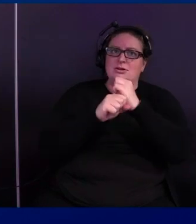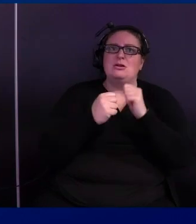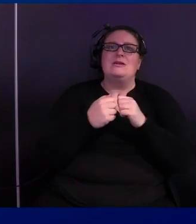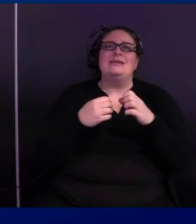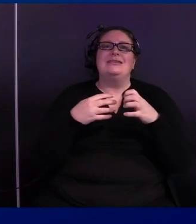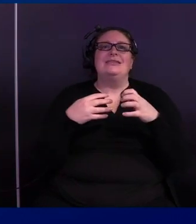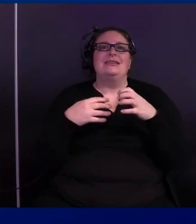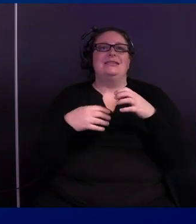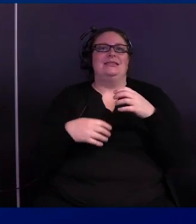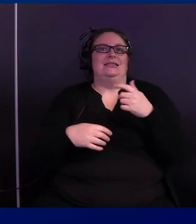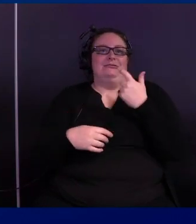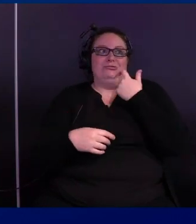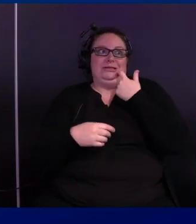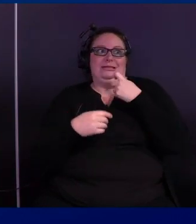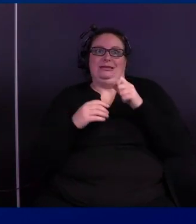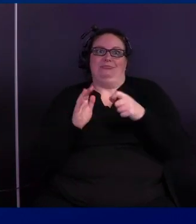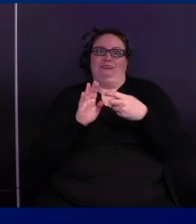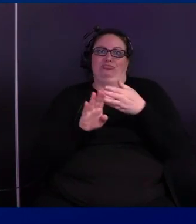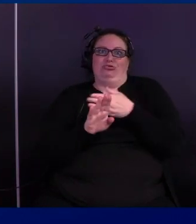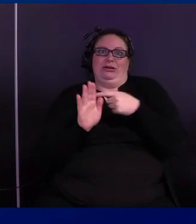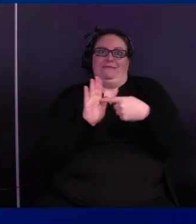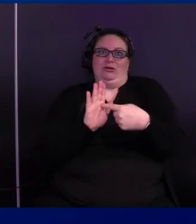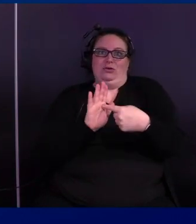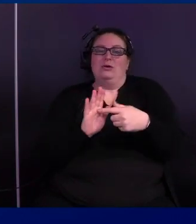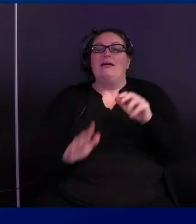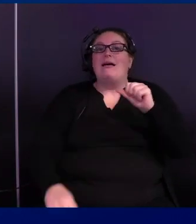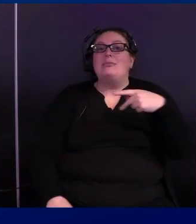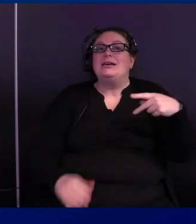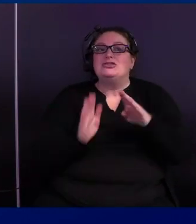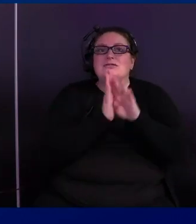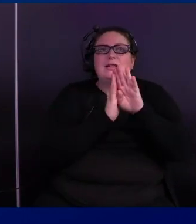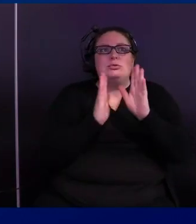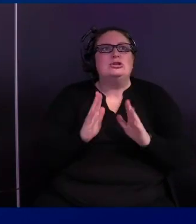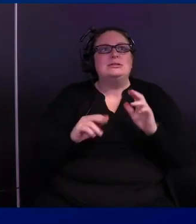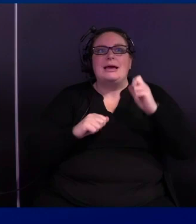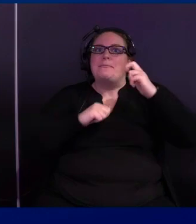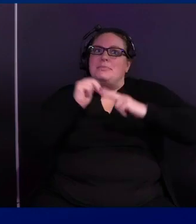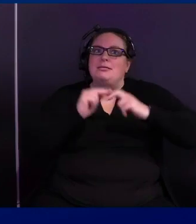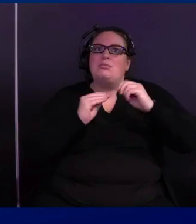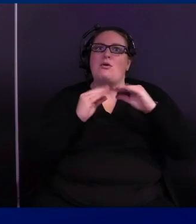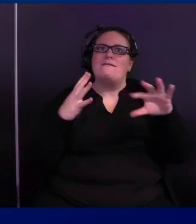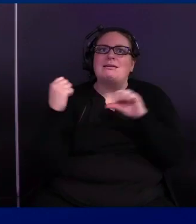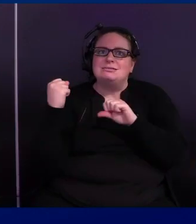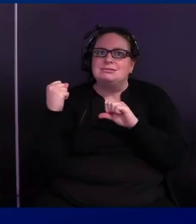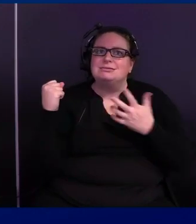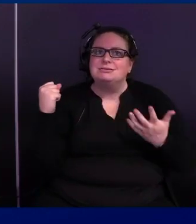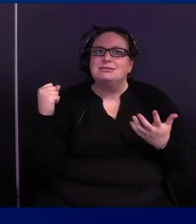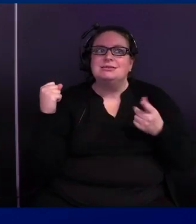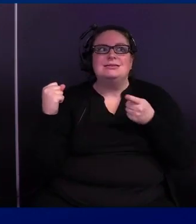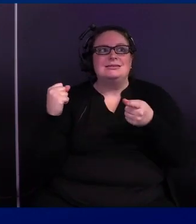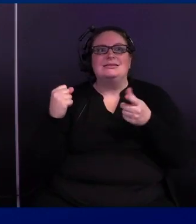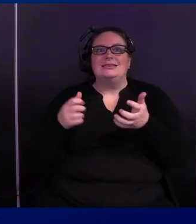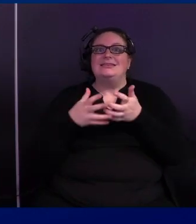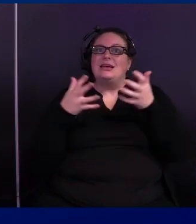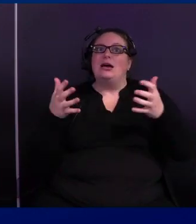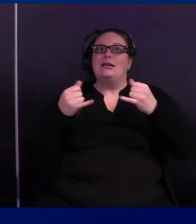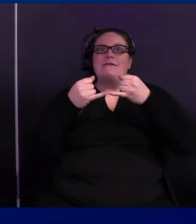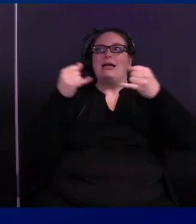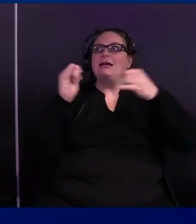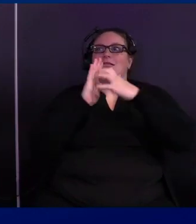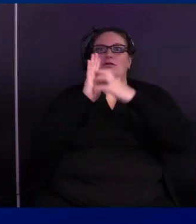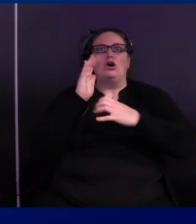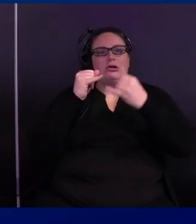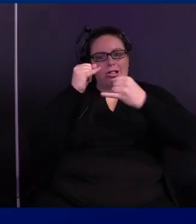ran, which is just application developers can work quicker. They can build faster. Like, this is a ton of lines of code that they no longer need